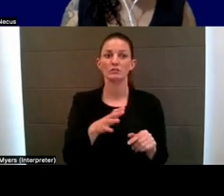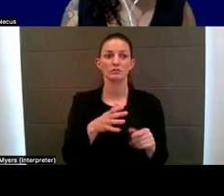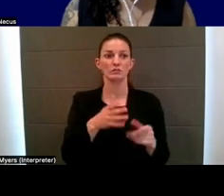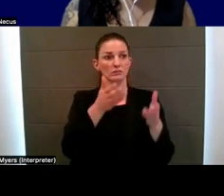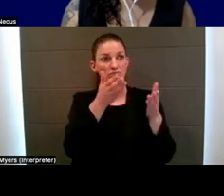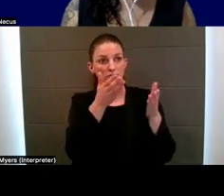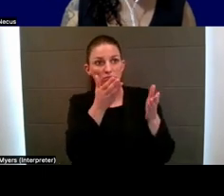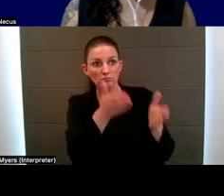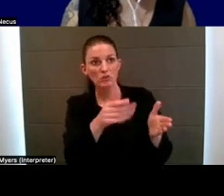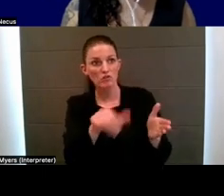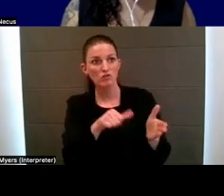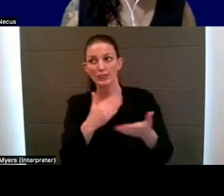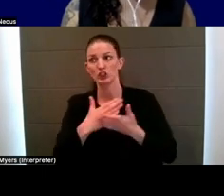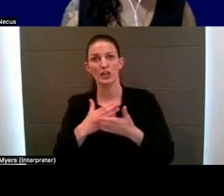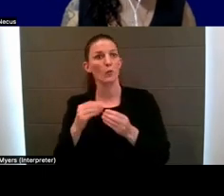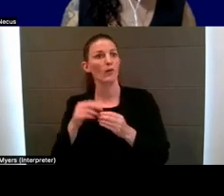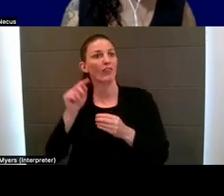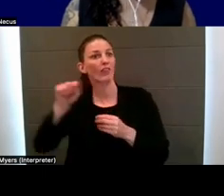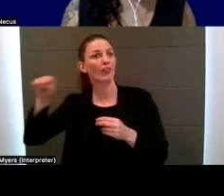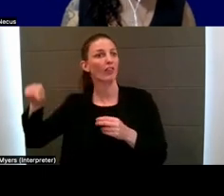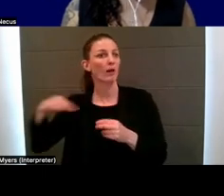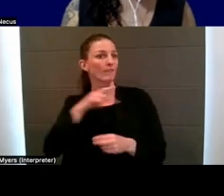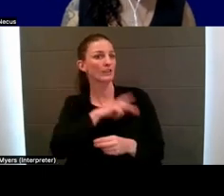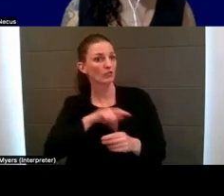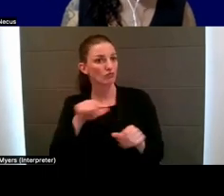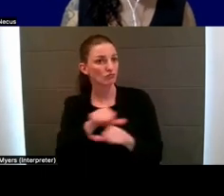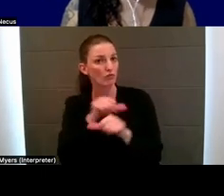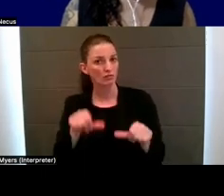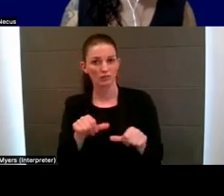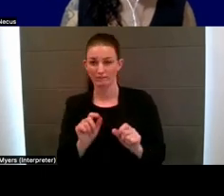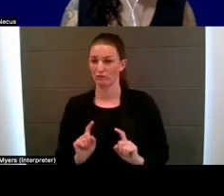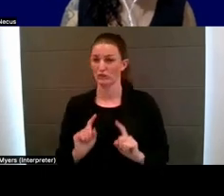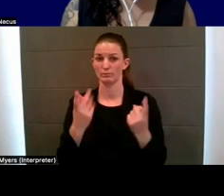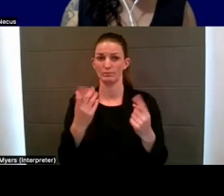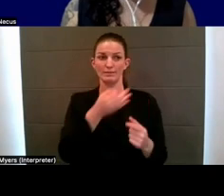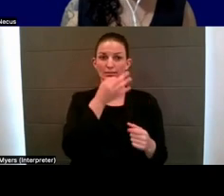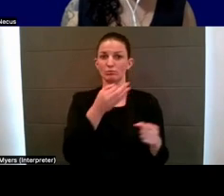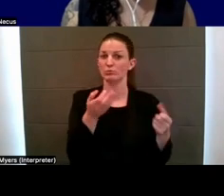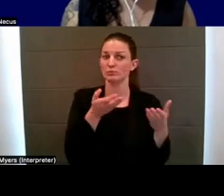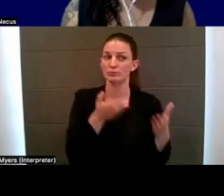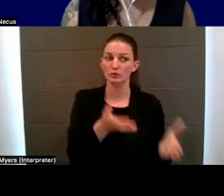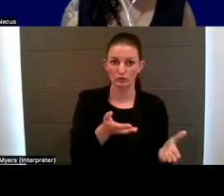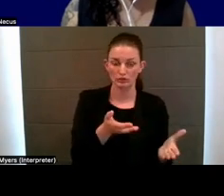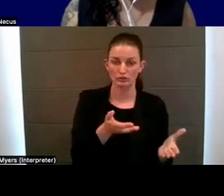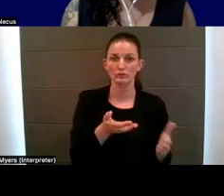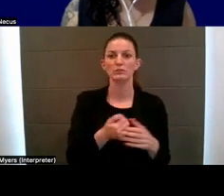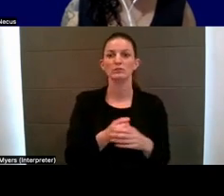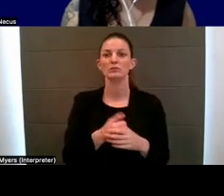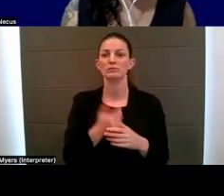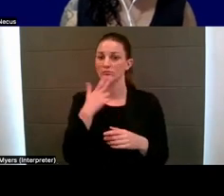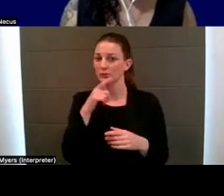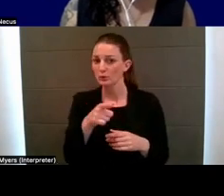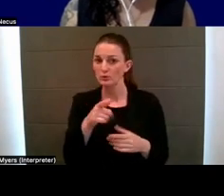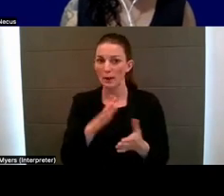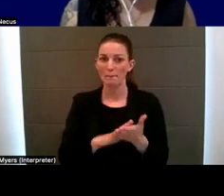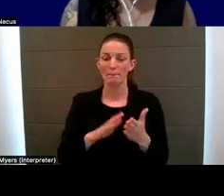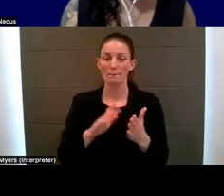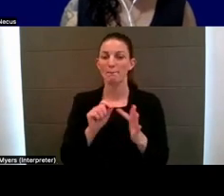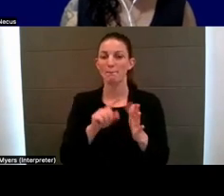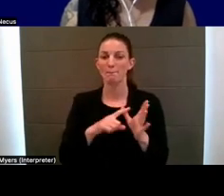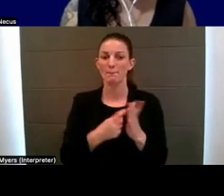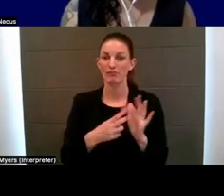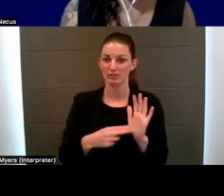share information right at the beginning when you start working with them. And if you're a parent here today listening, just making